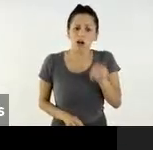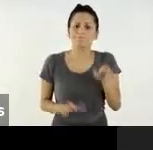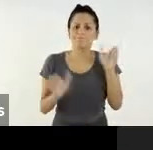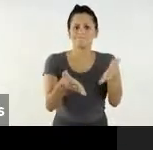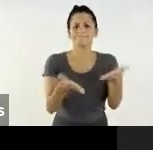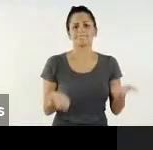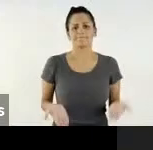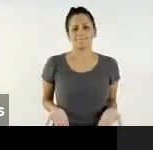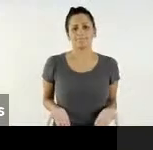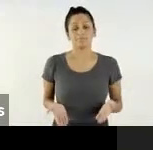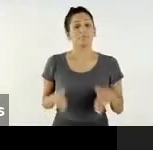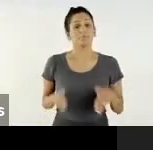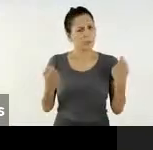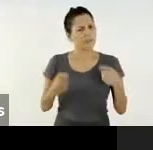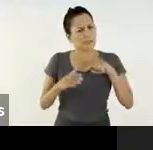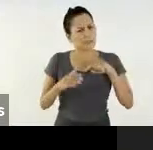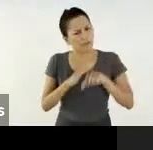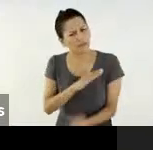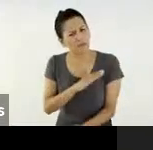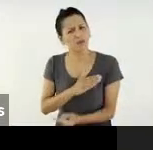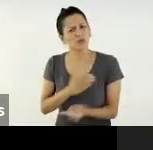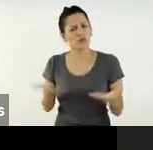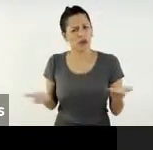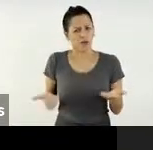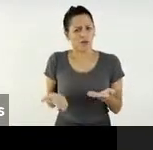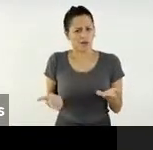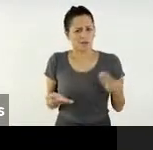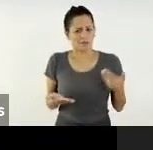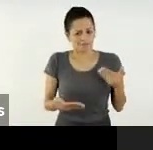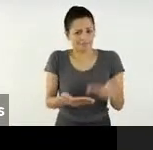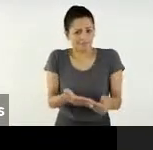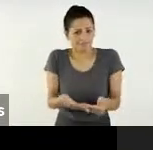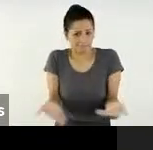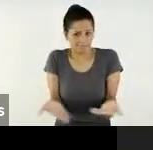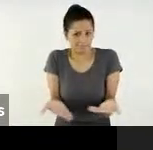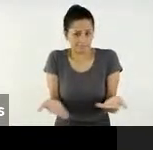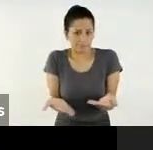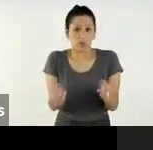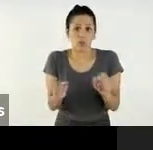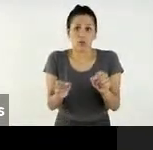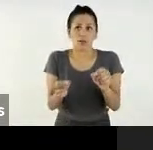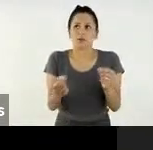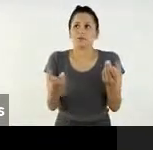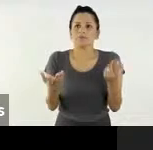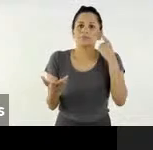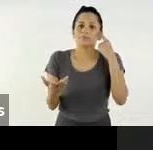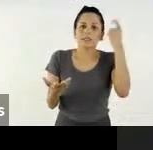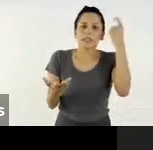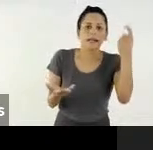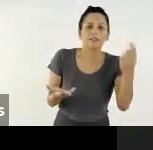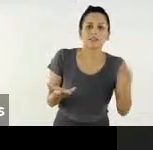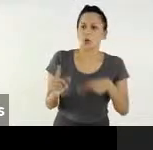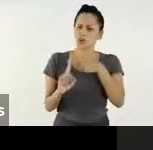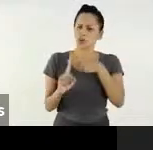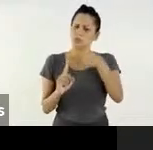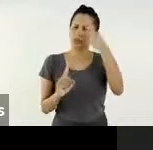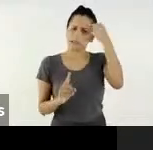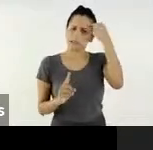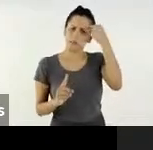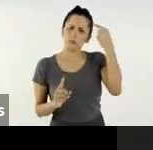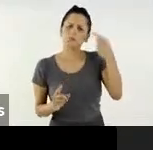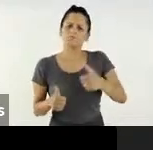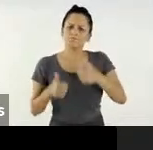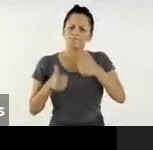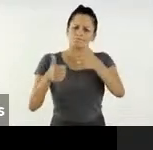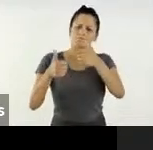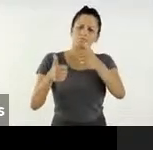generation, something like a foreclosed sense of optimism, which is, in my opinion, the decisive tool of radical